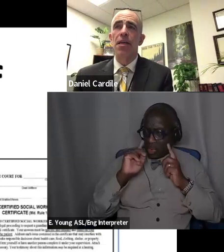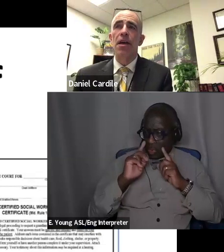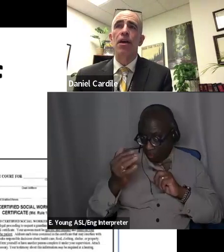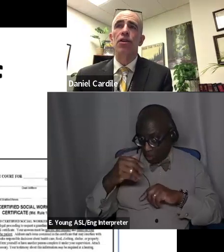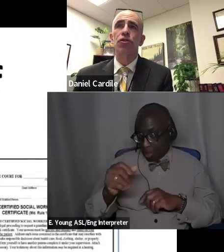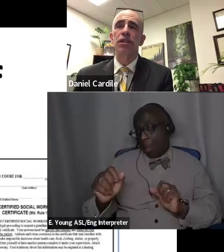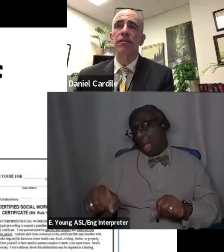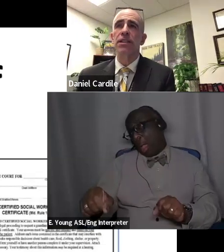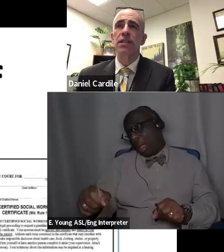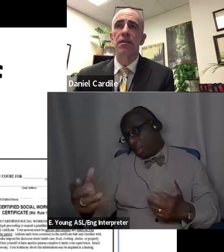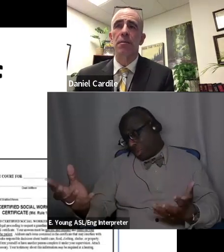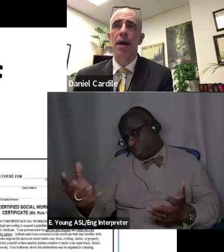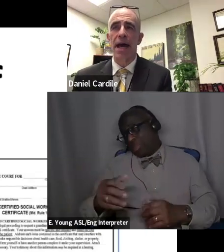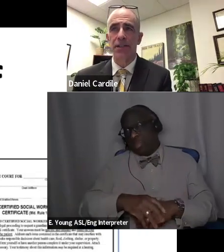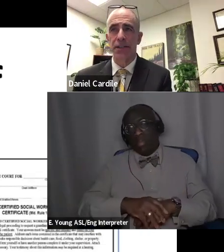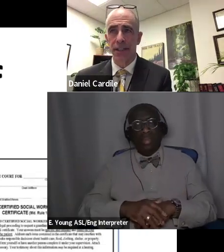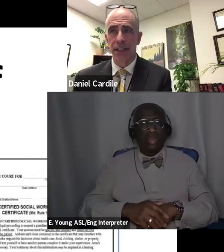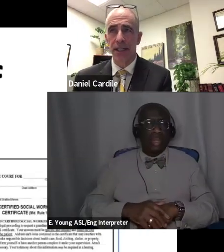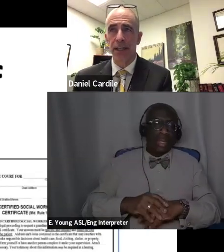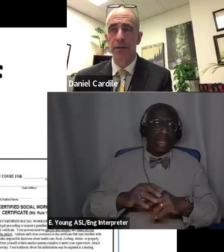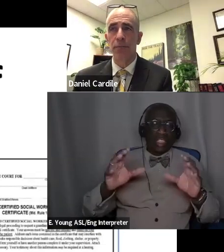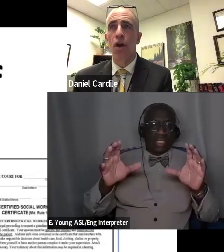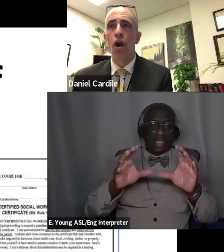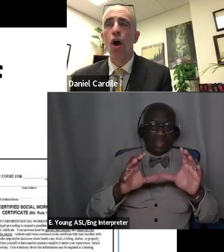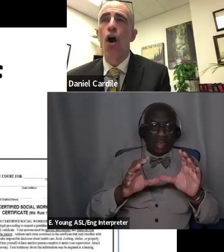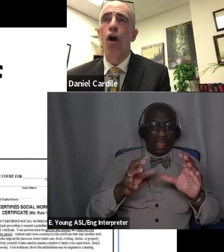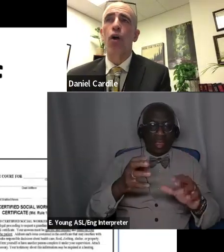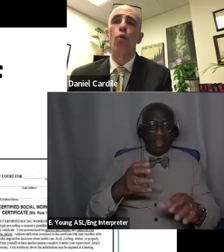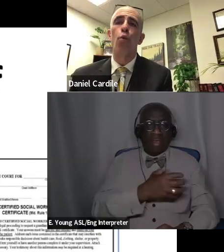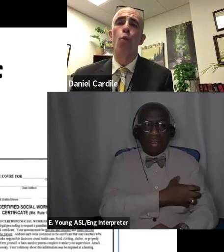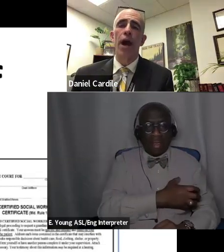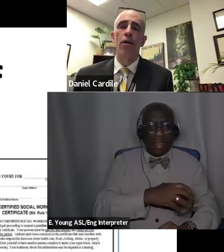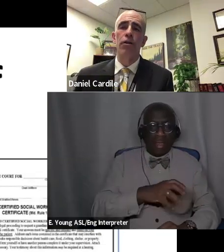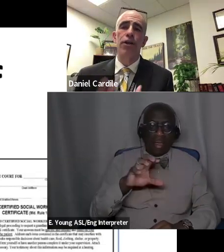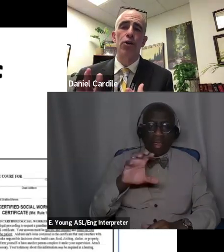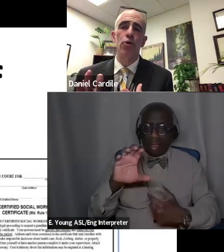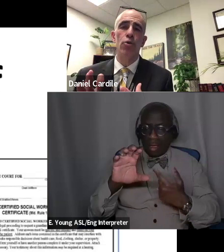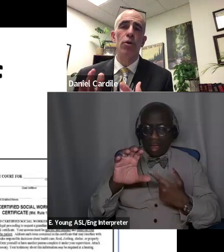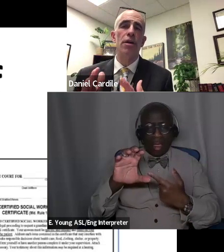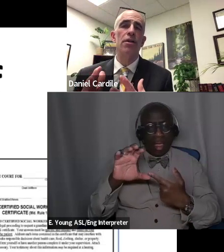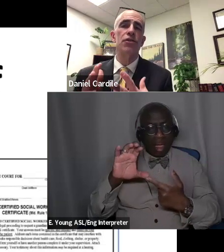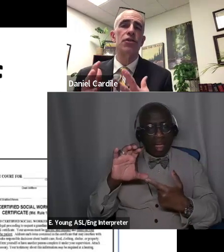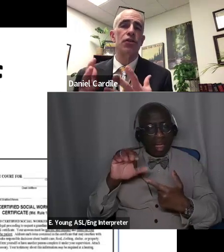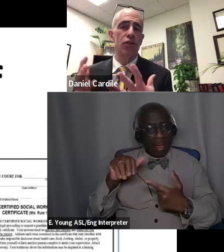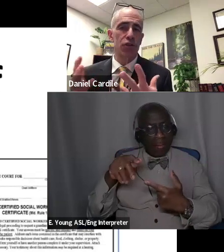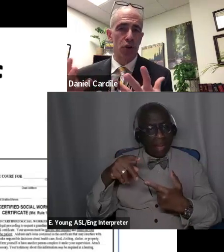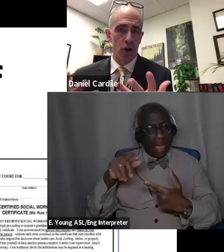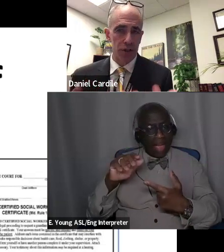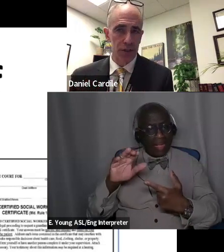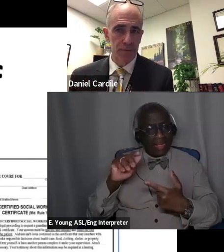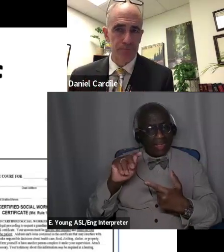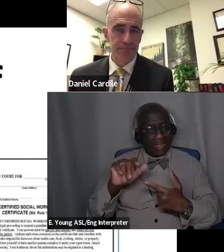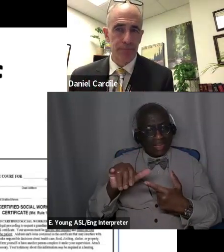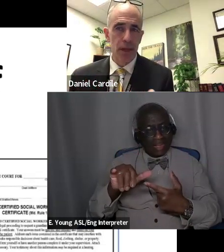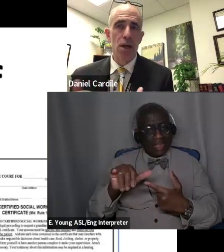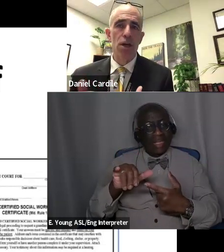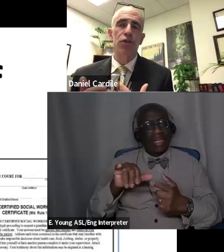and certificates of capacity are where you